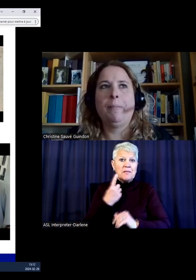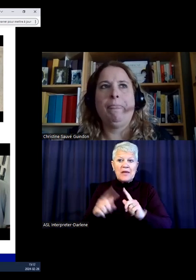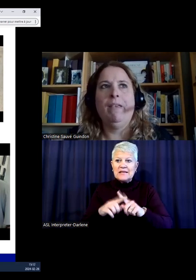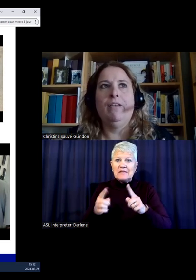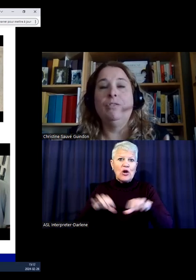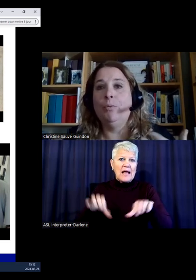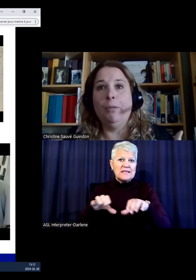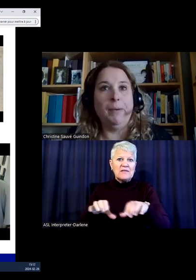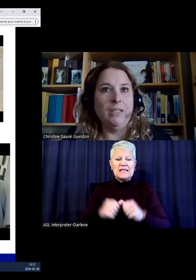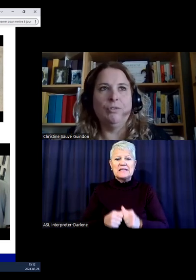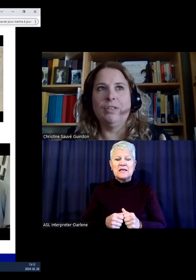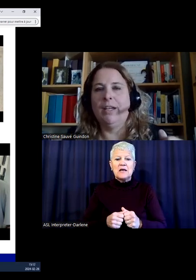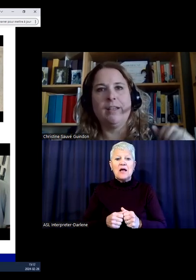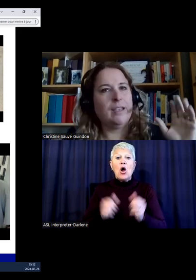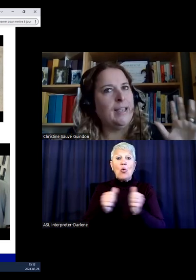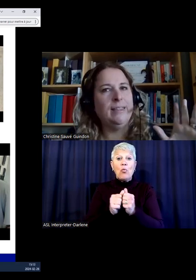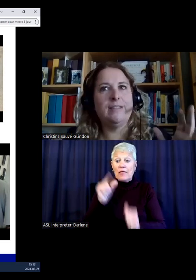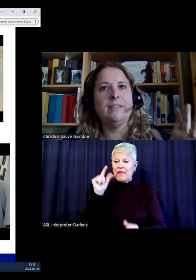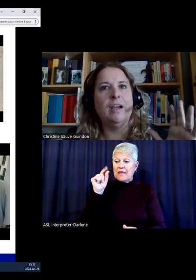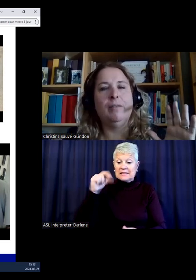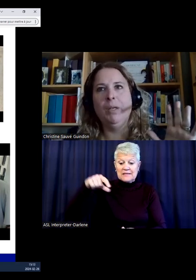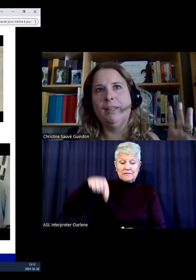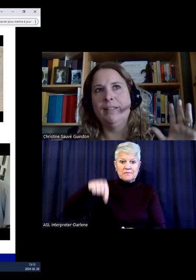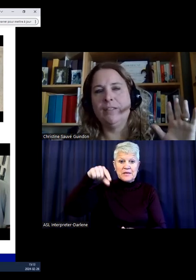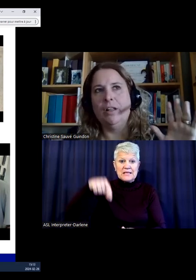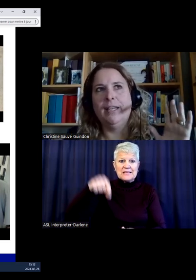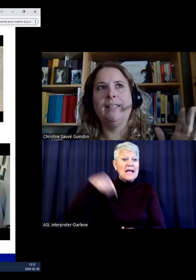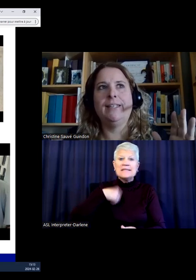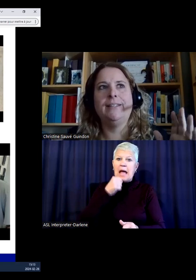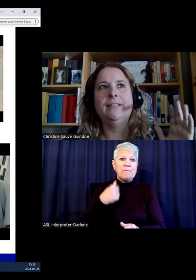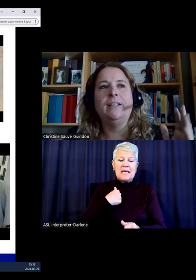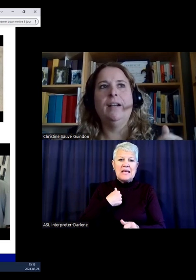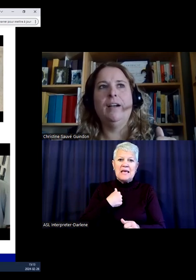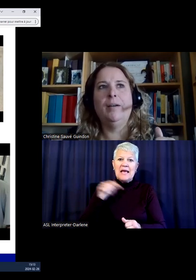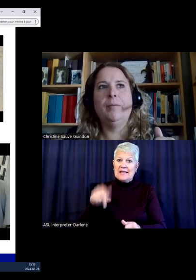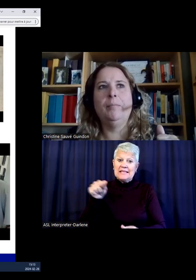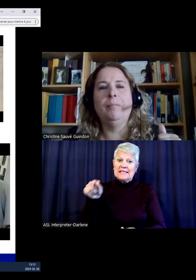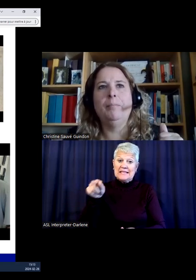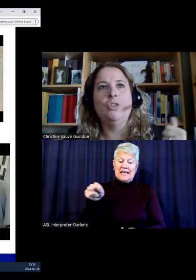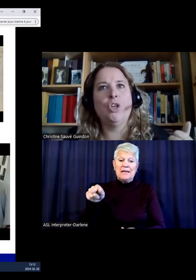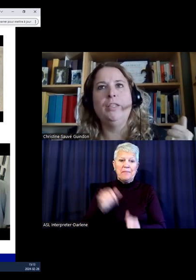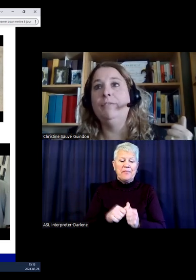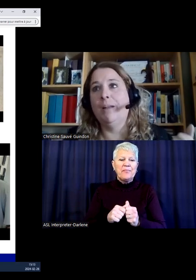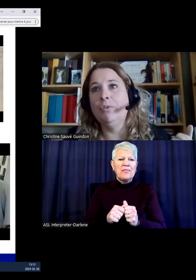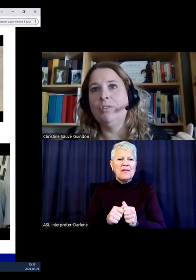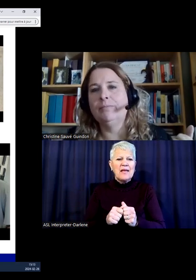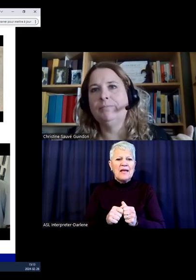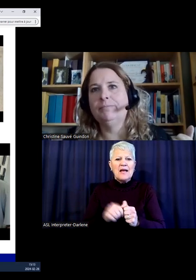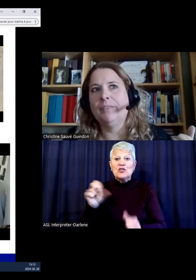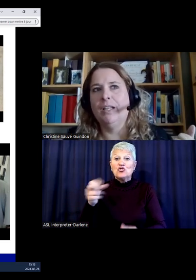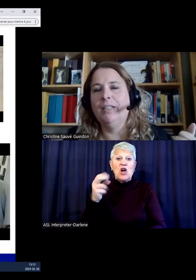activities? So with the pincers, again, this is not me, this is all Catherine. Sean loves